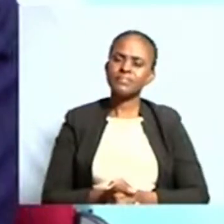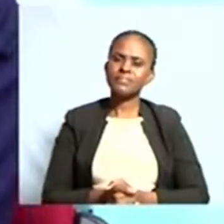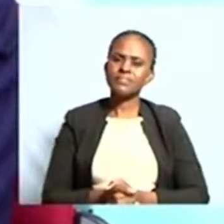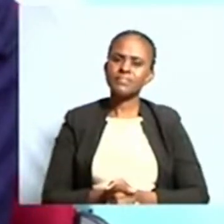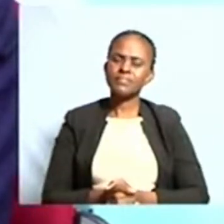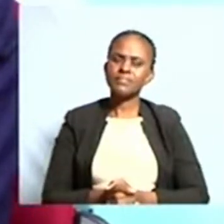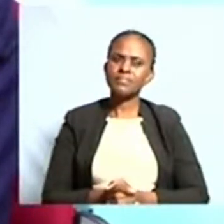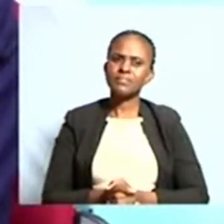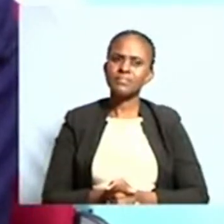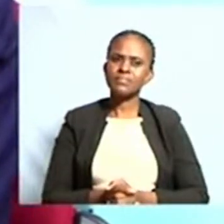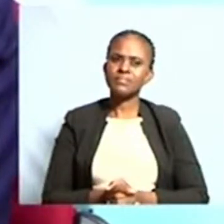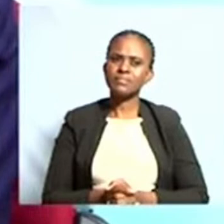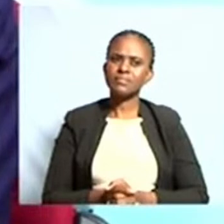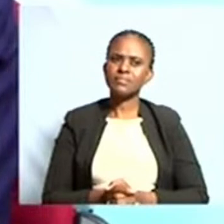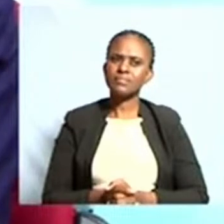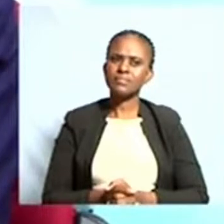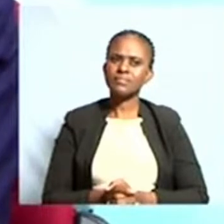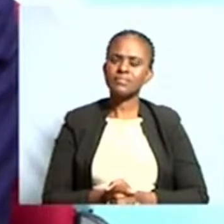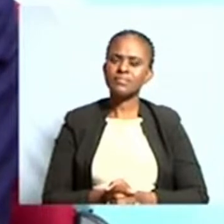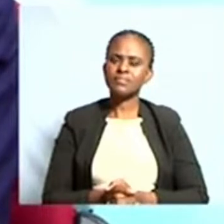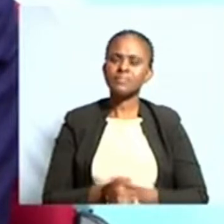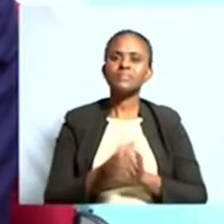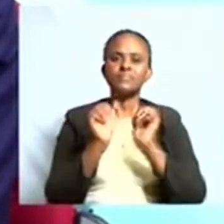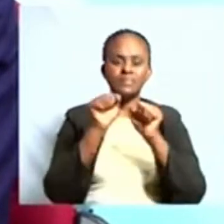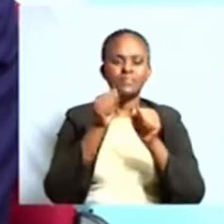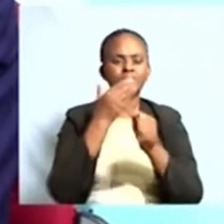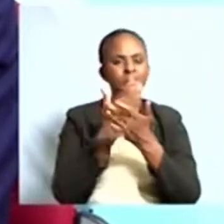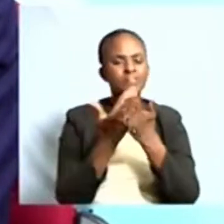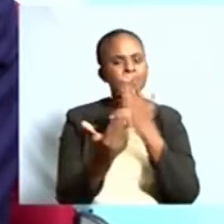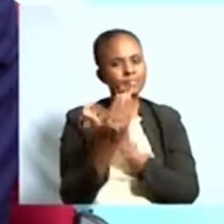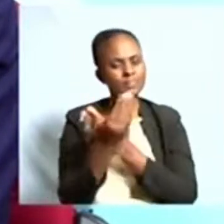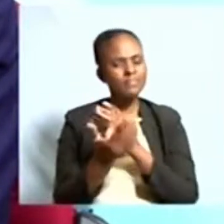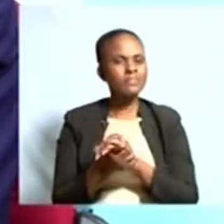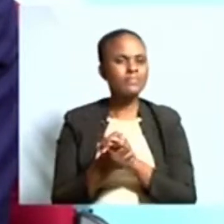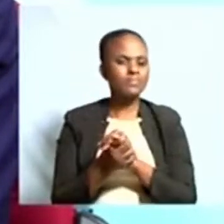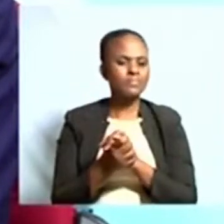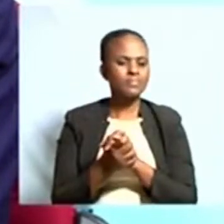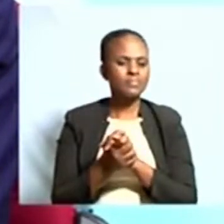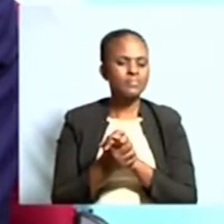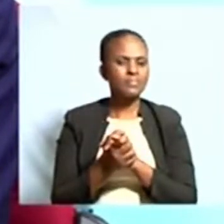Unfortunately, Hello? We can hear you. Good morning. Hello?